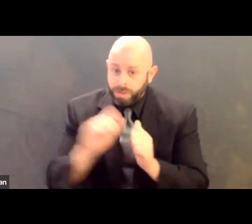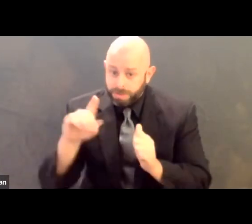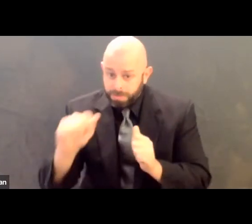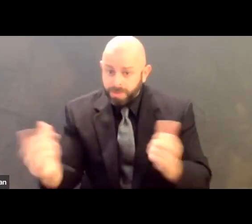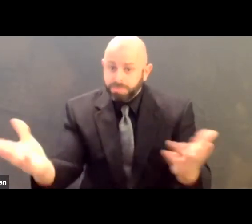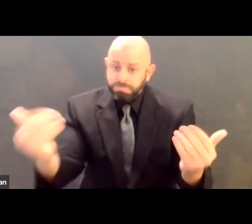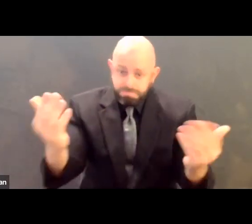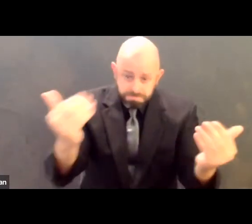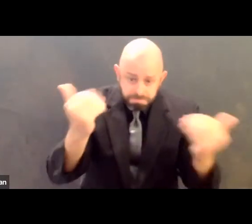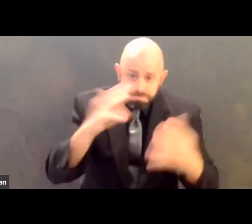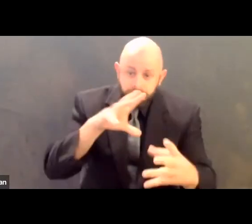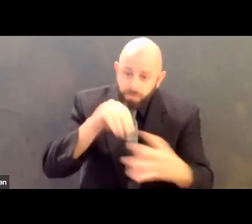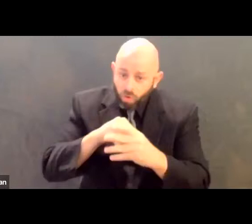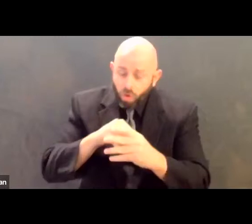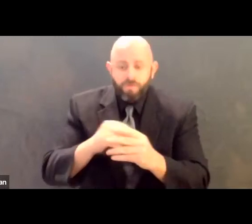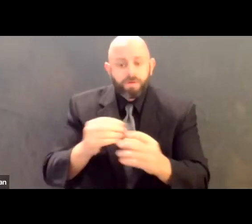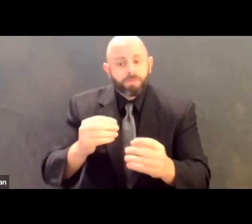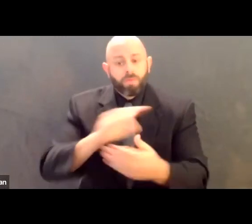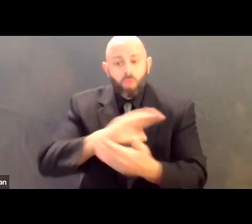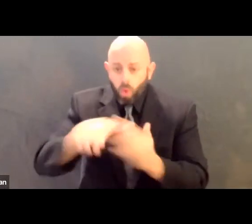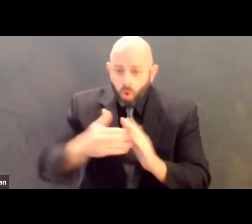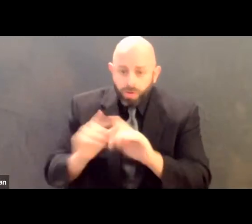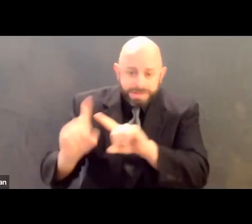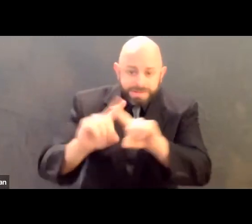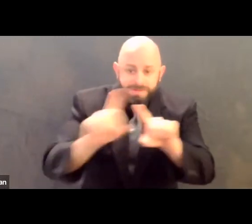all aspects of society.